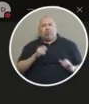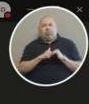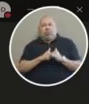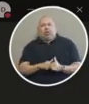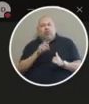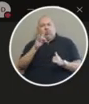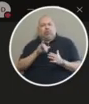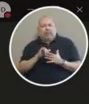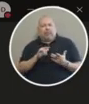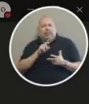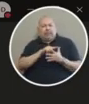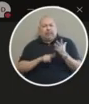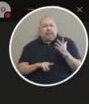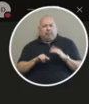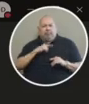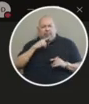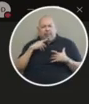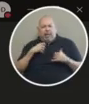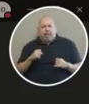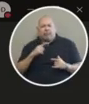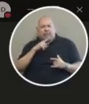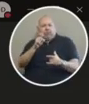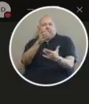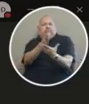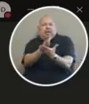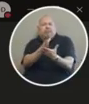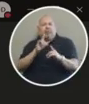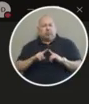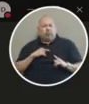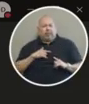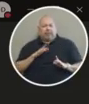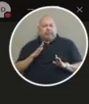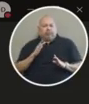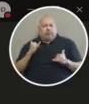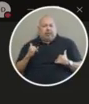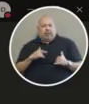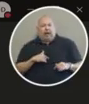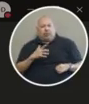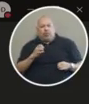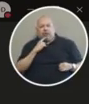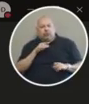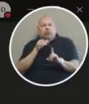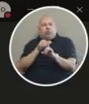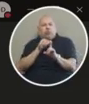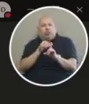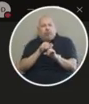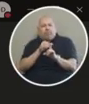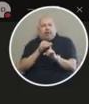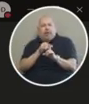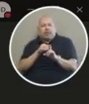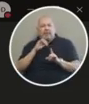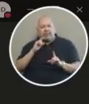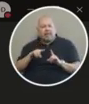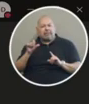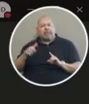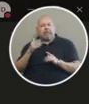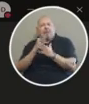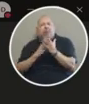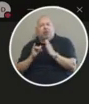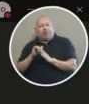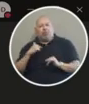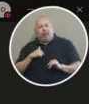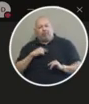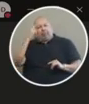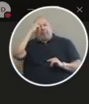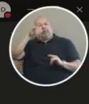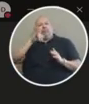and do this and that and the other, the public health piece is stopping us dead in our tracks. So I just want to remind the council that that's the other piece that we have to take